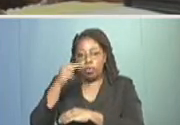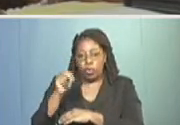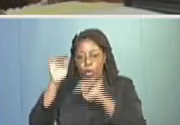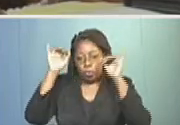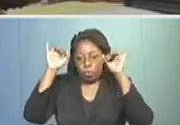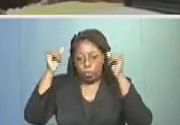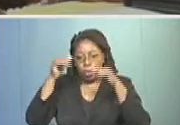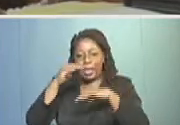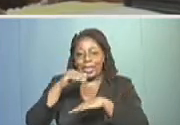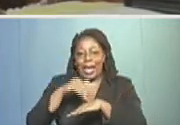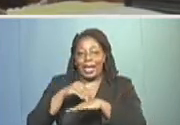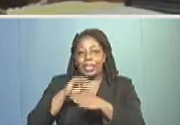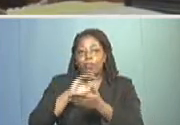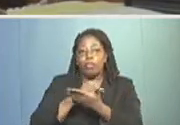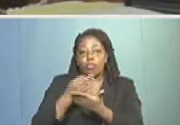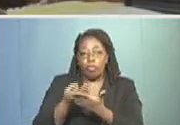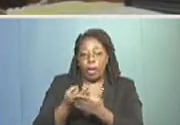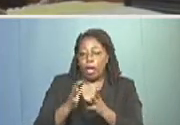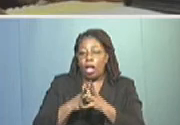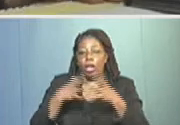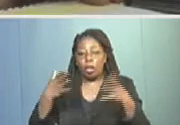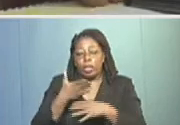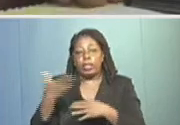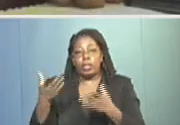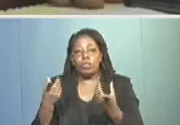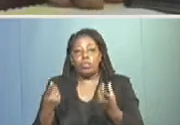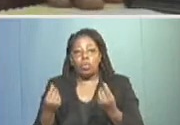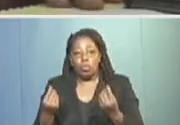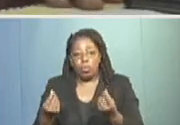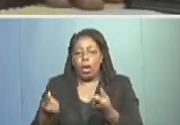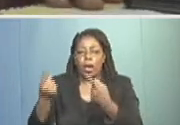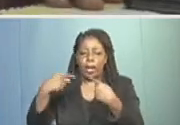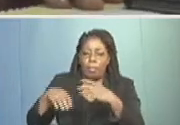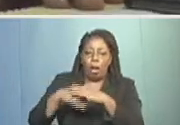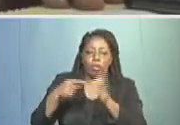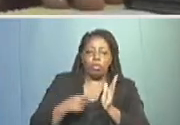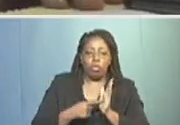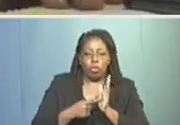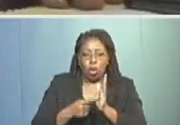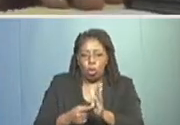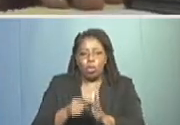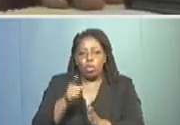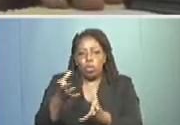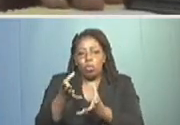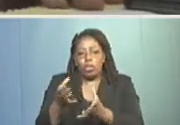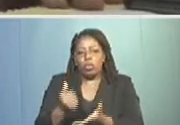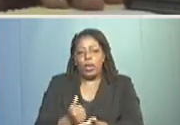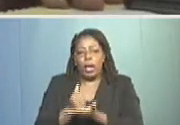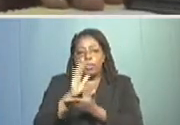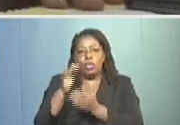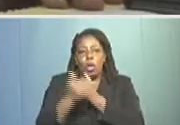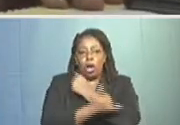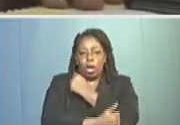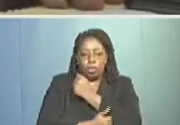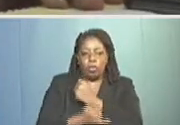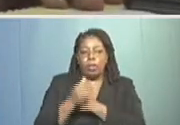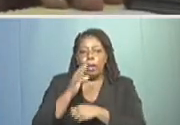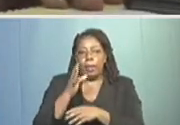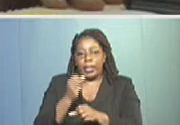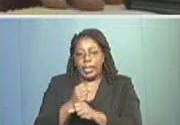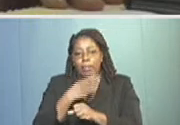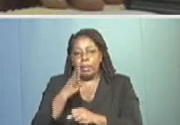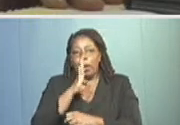at Fish Fry. Lots of things to do. Come out, show us that you want to help your country to get better by being